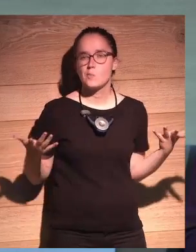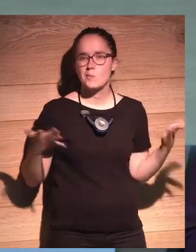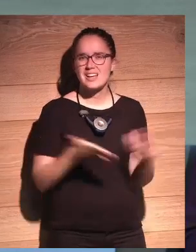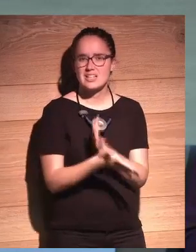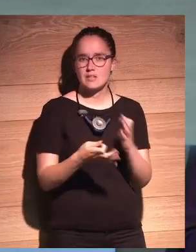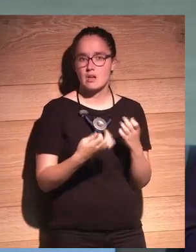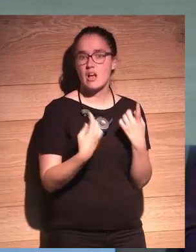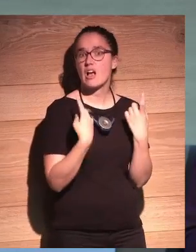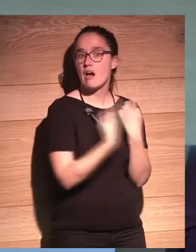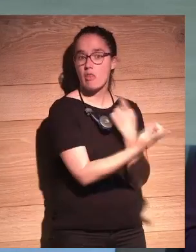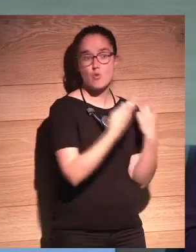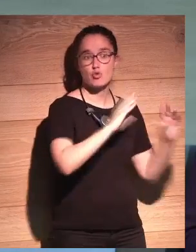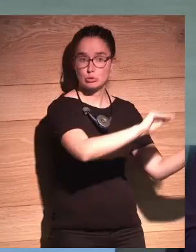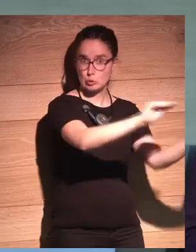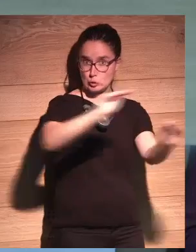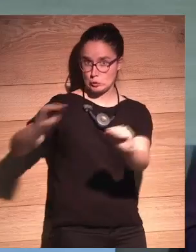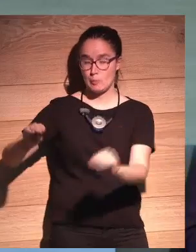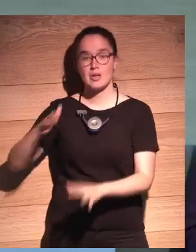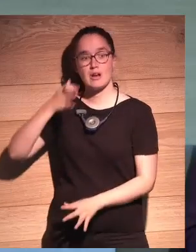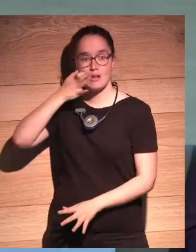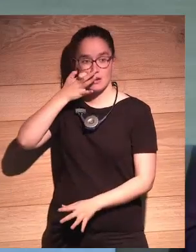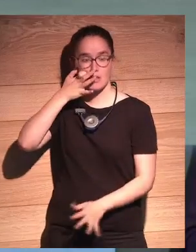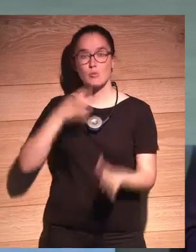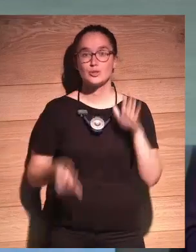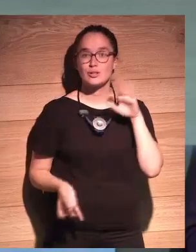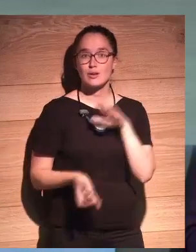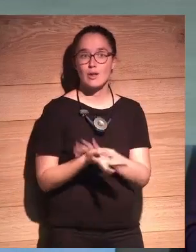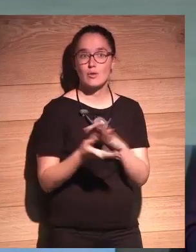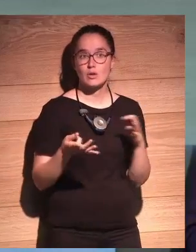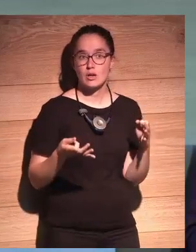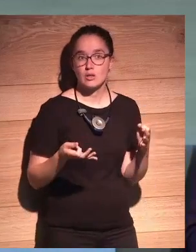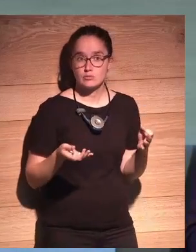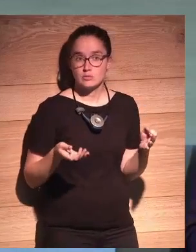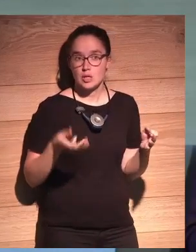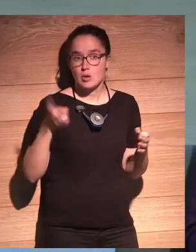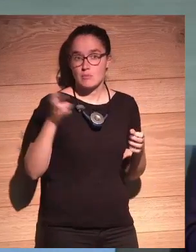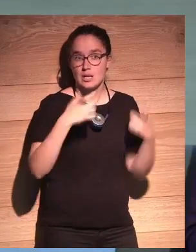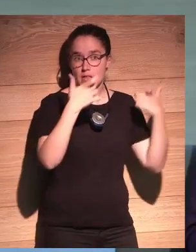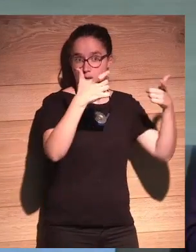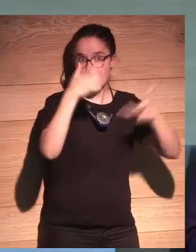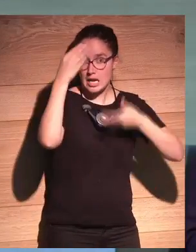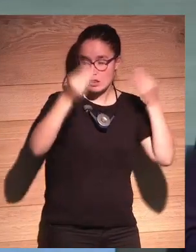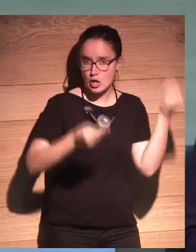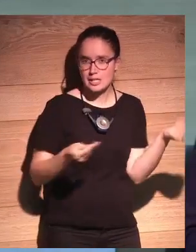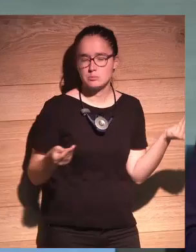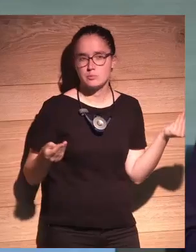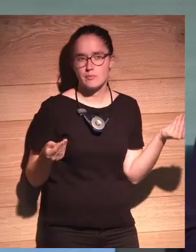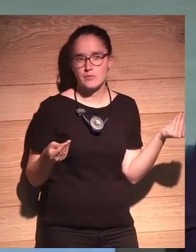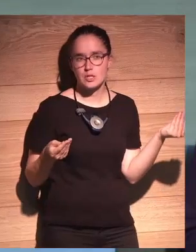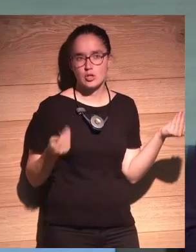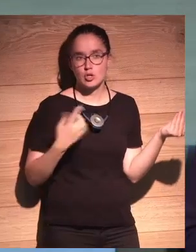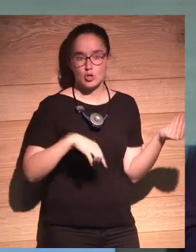very partial, divided in different disciplines, and this is related to